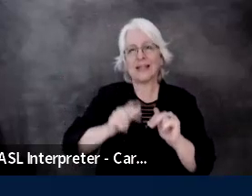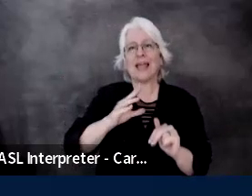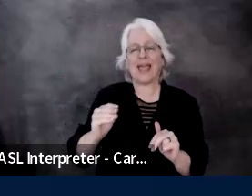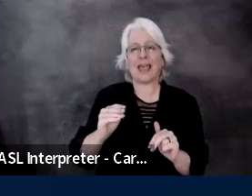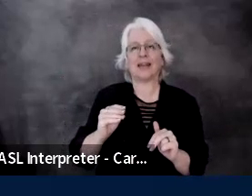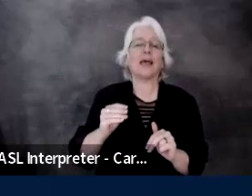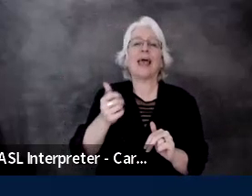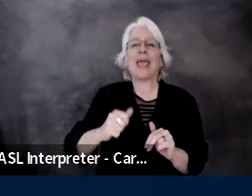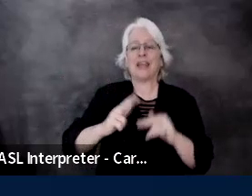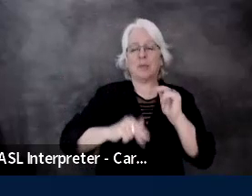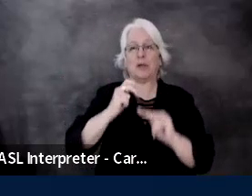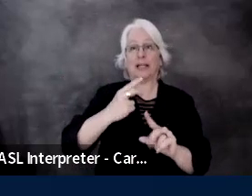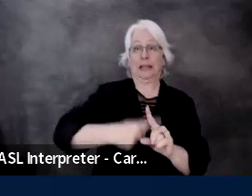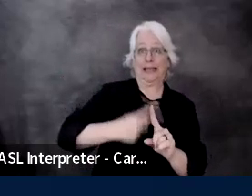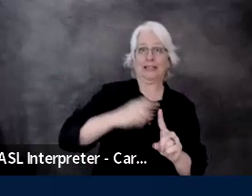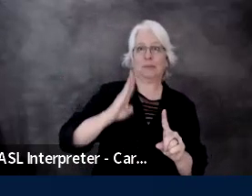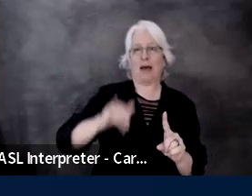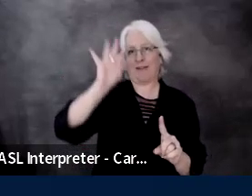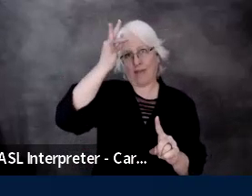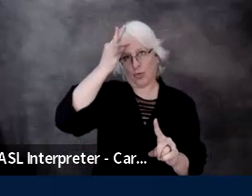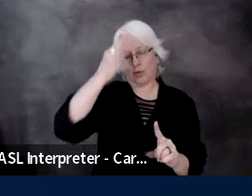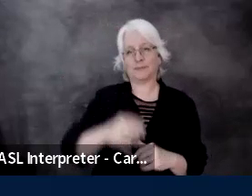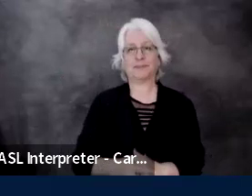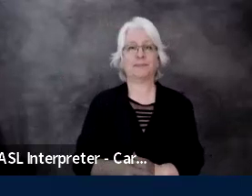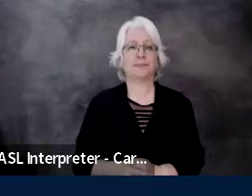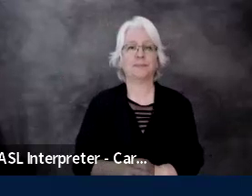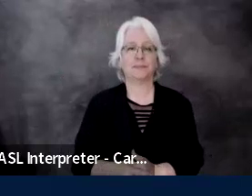released facilities. Next slide, please.